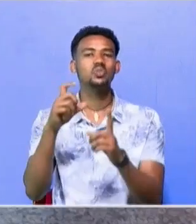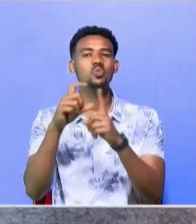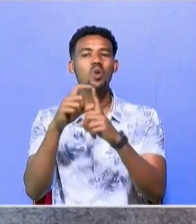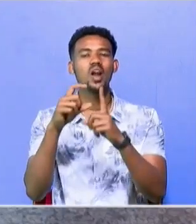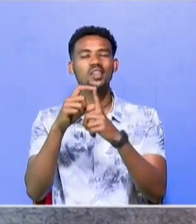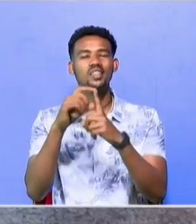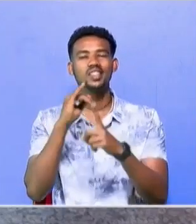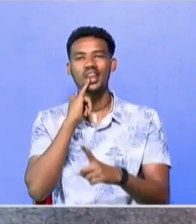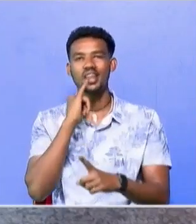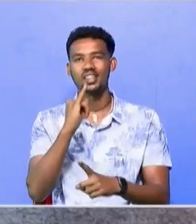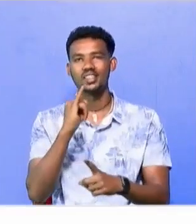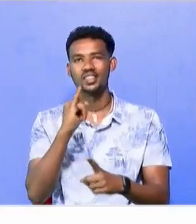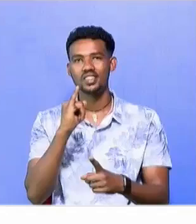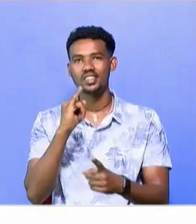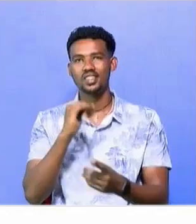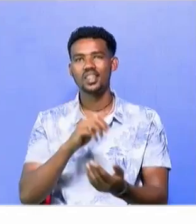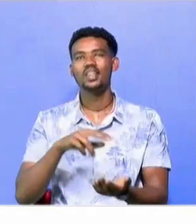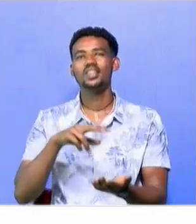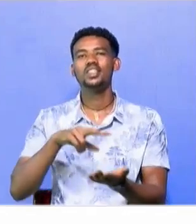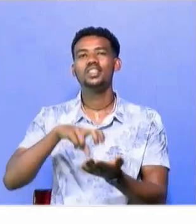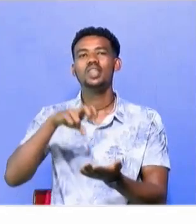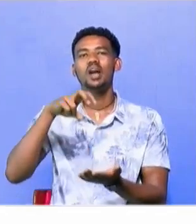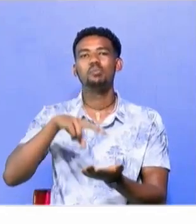is jumping.